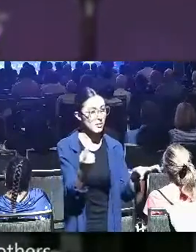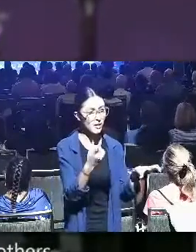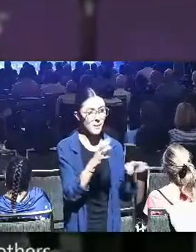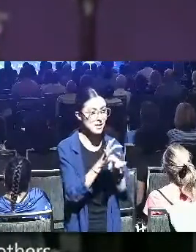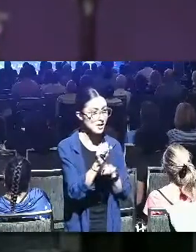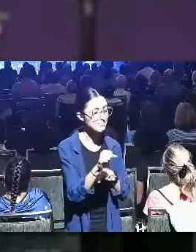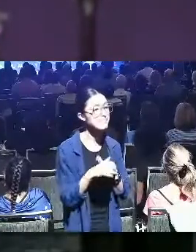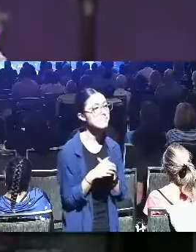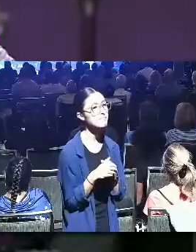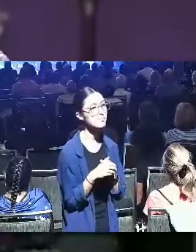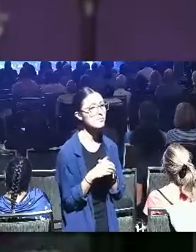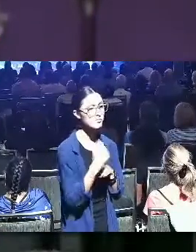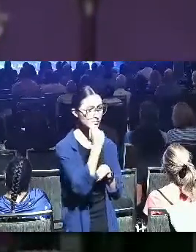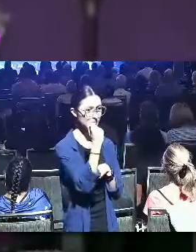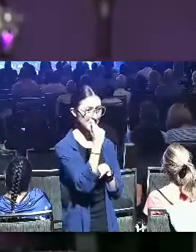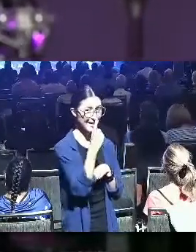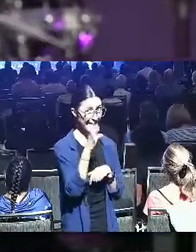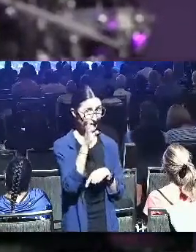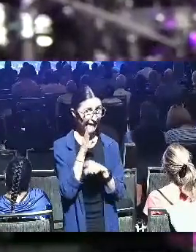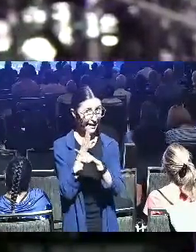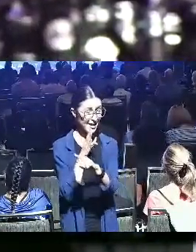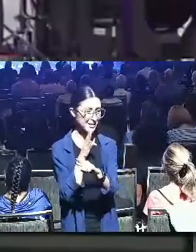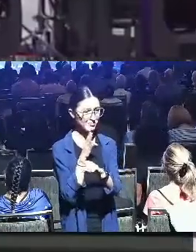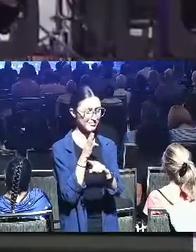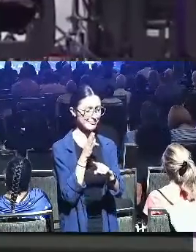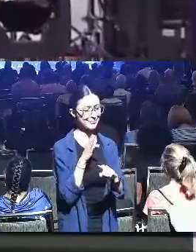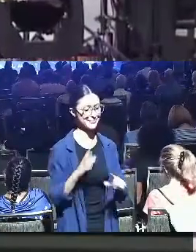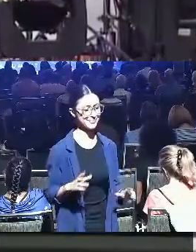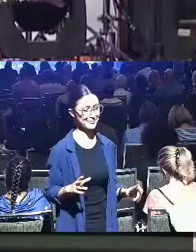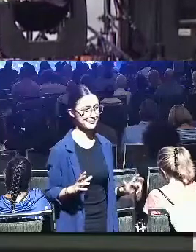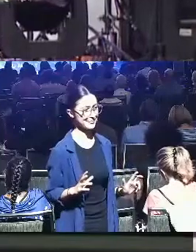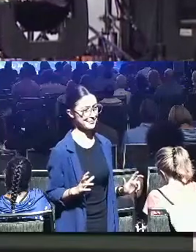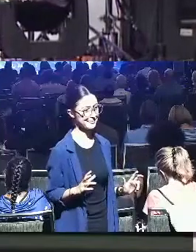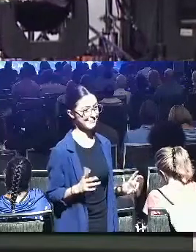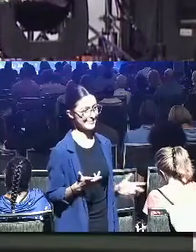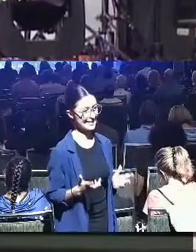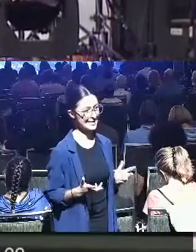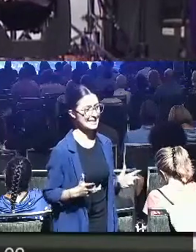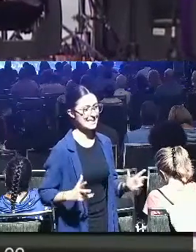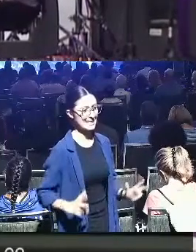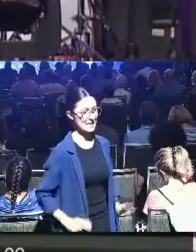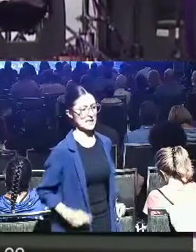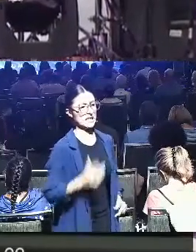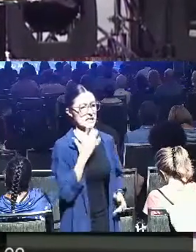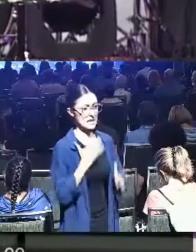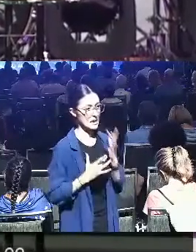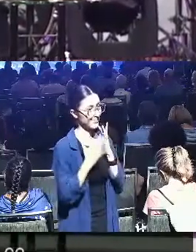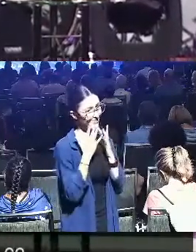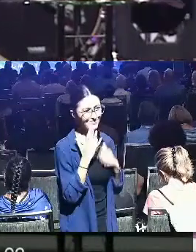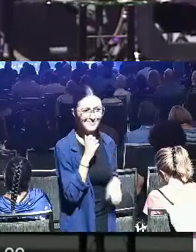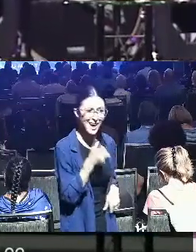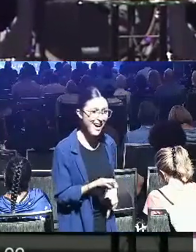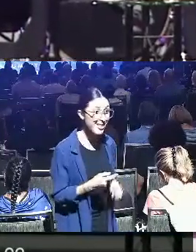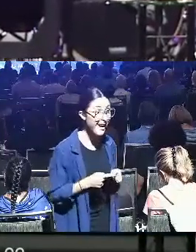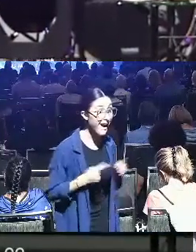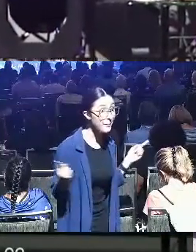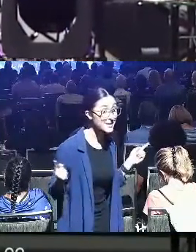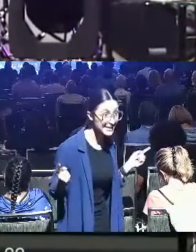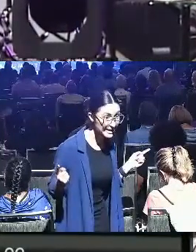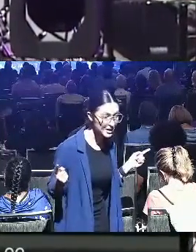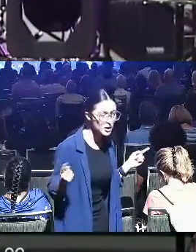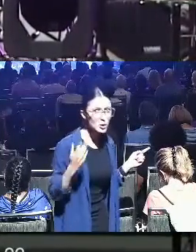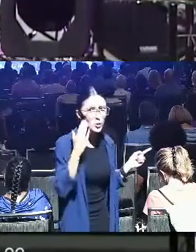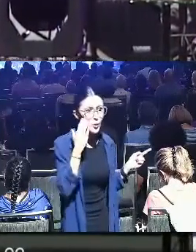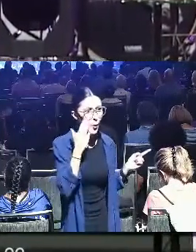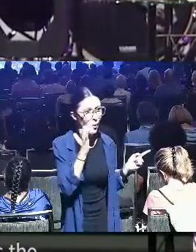God is the opposite of stingy. He's the opposite of miserly. He's the opposite of frugal. God loves the woman who breaks the alabaster jar